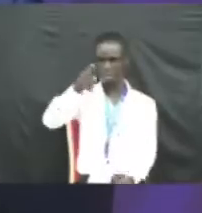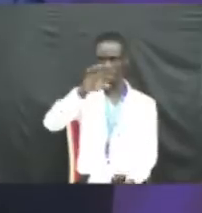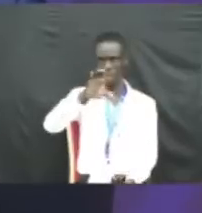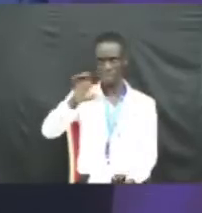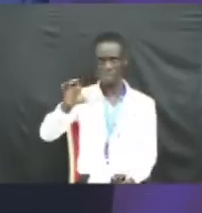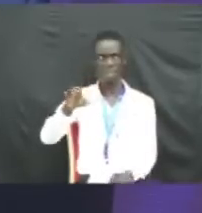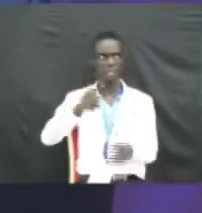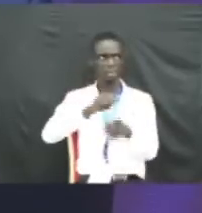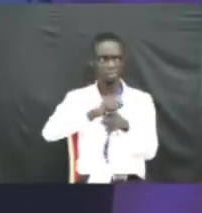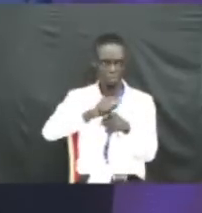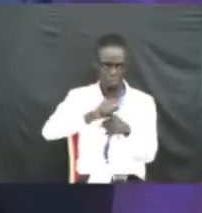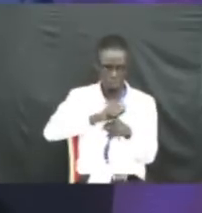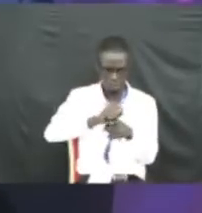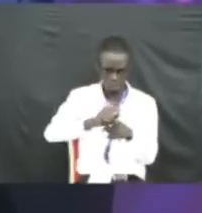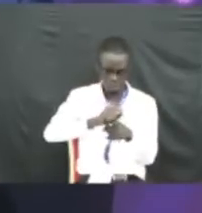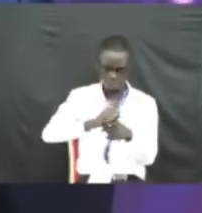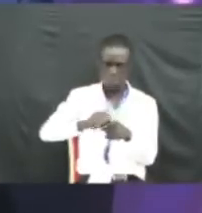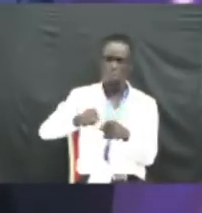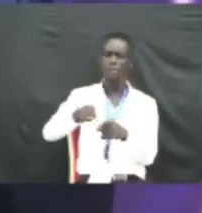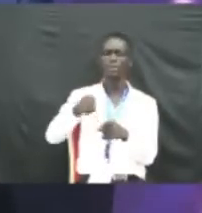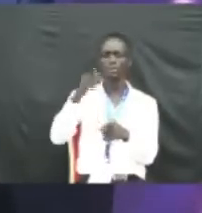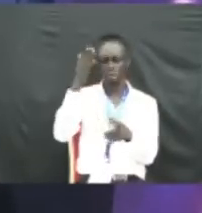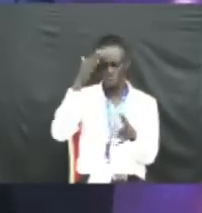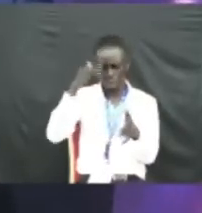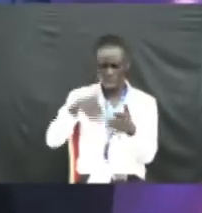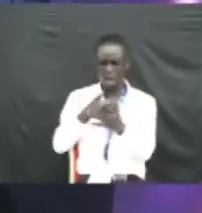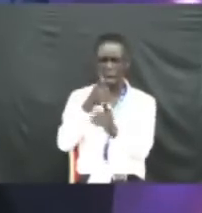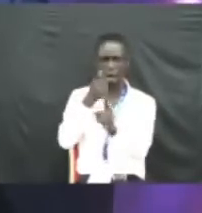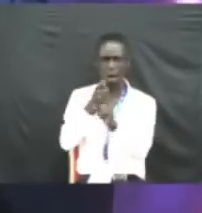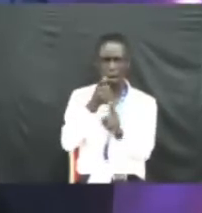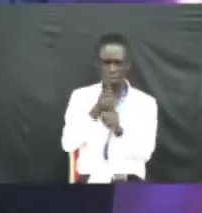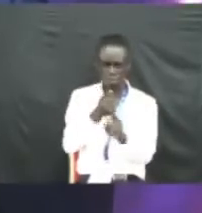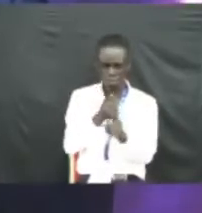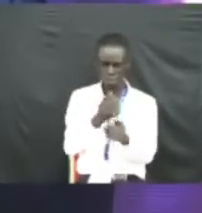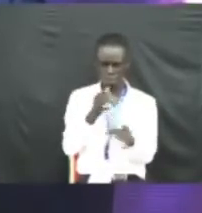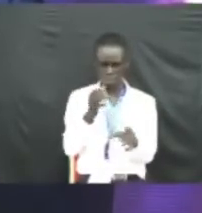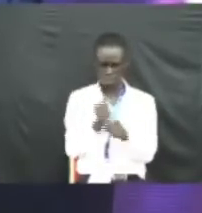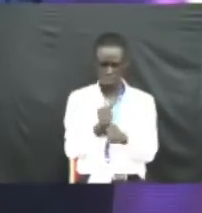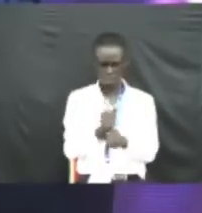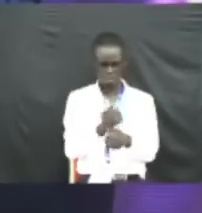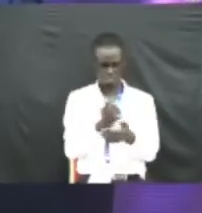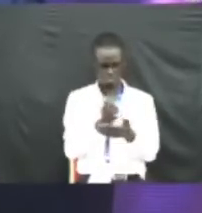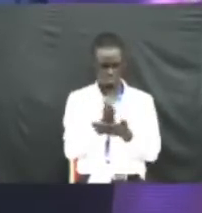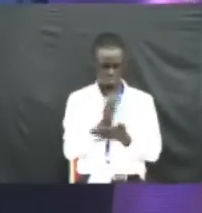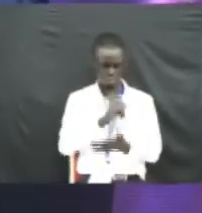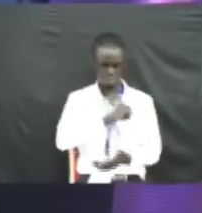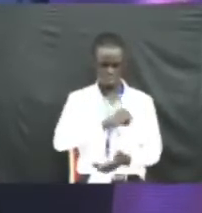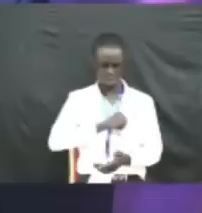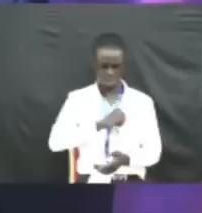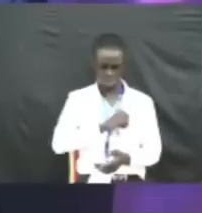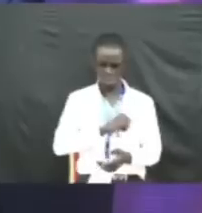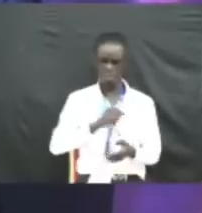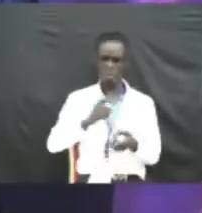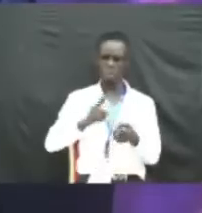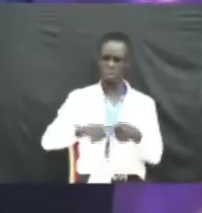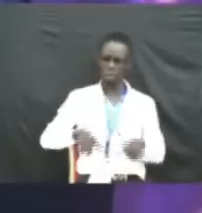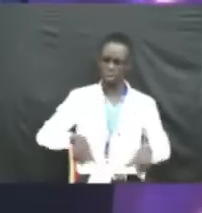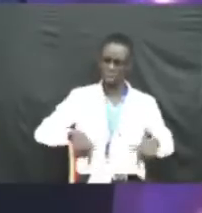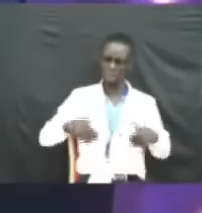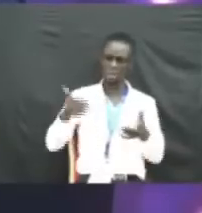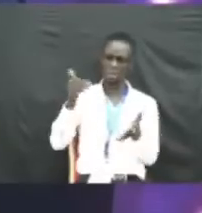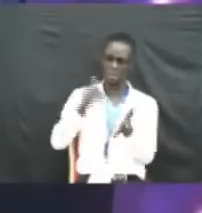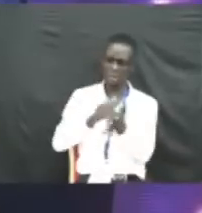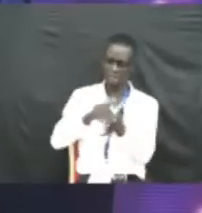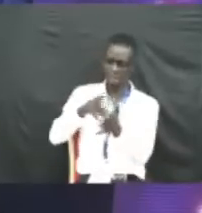they could fashion their the right attitude to civil life to the glory of God during the